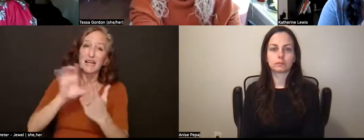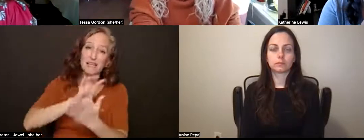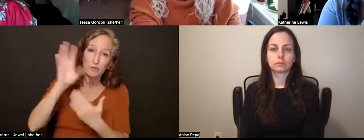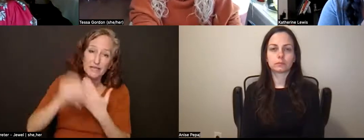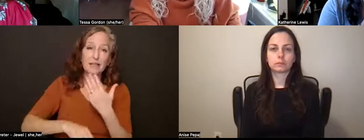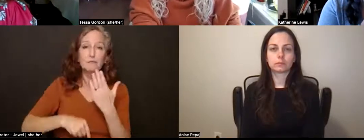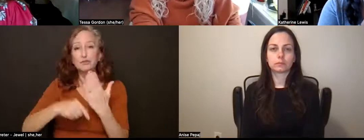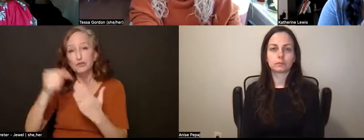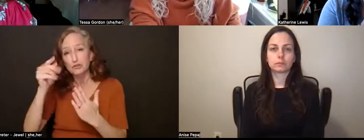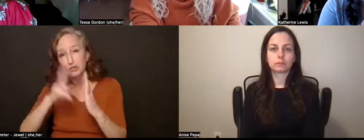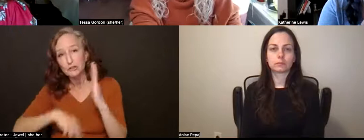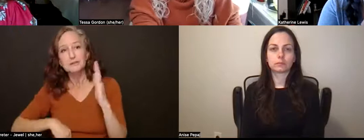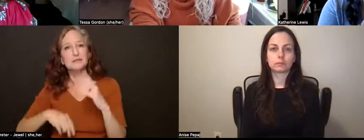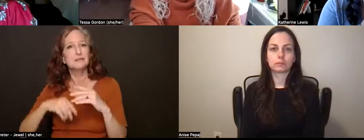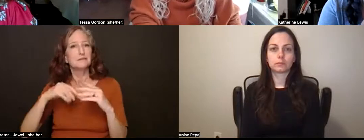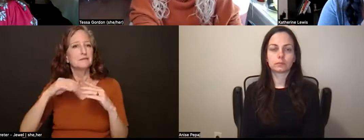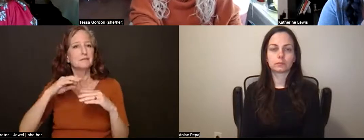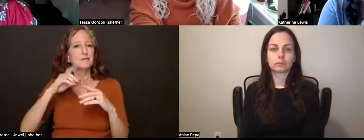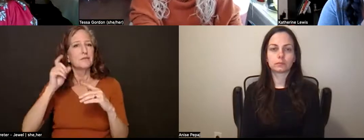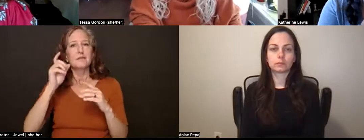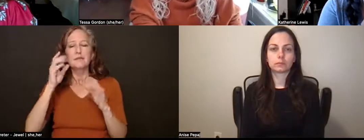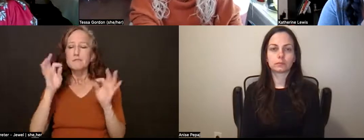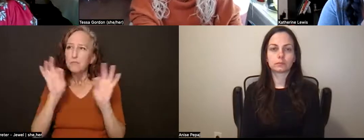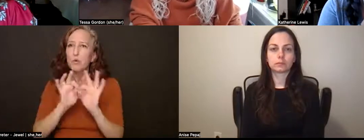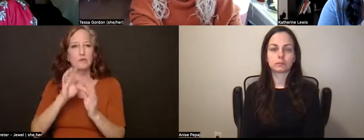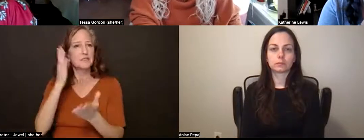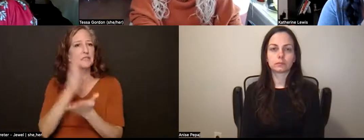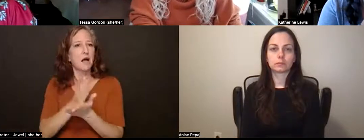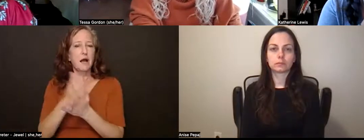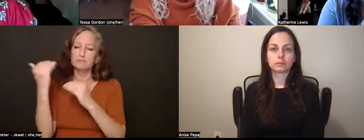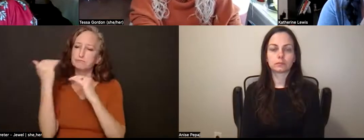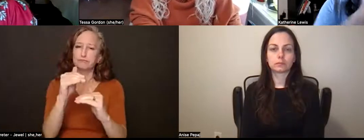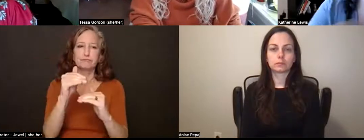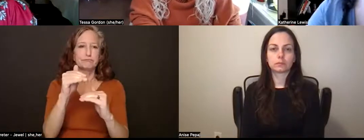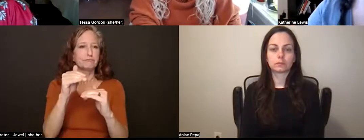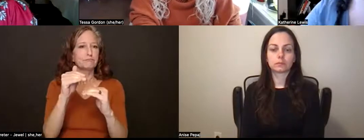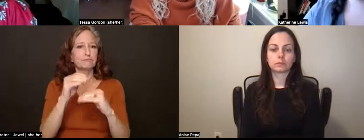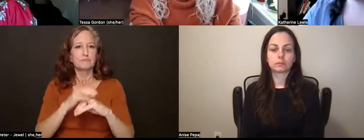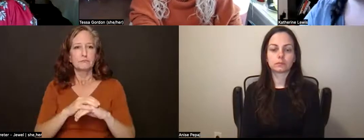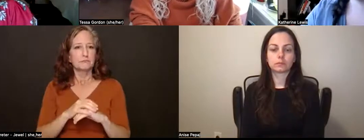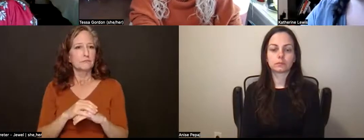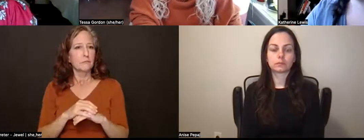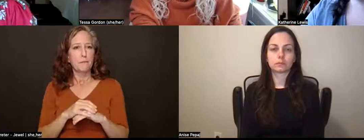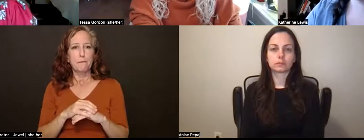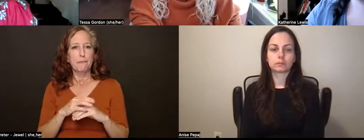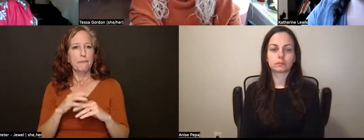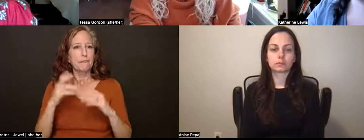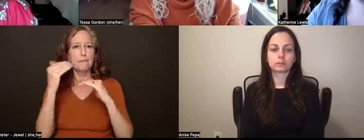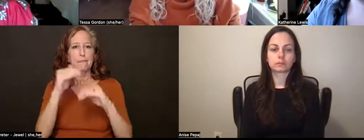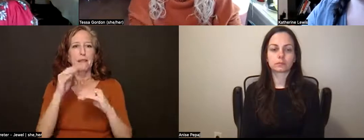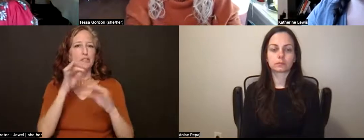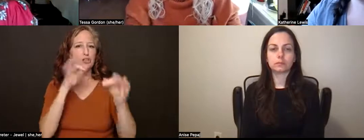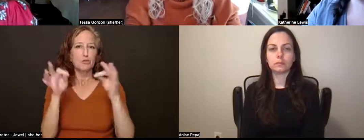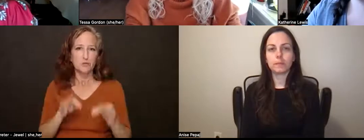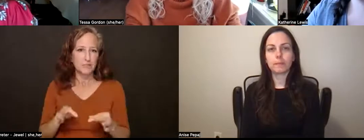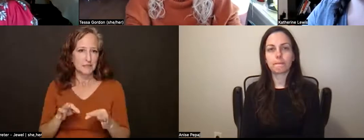journals, studies, we have to stop separating just based on the description